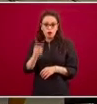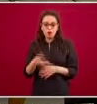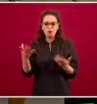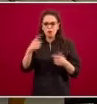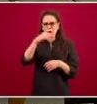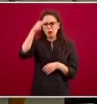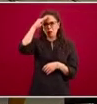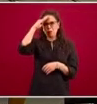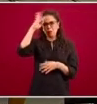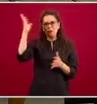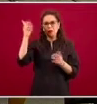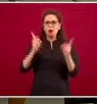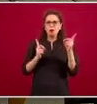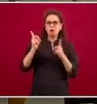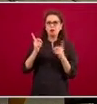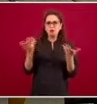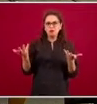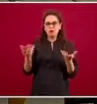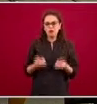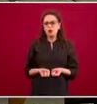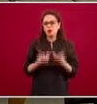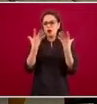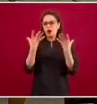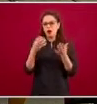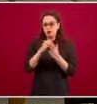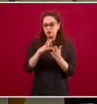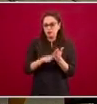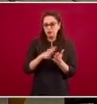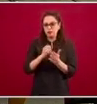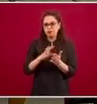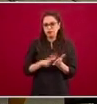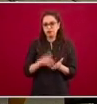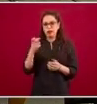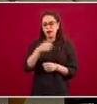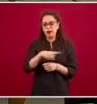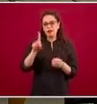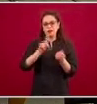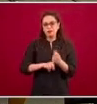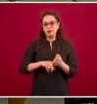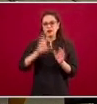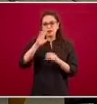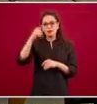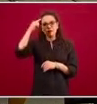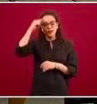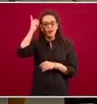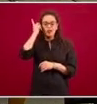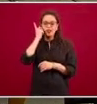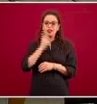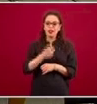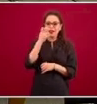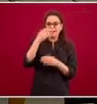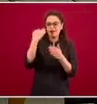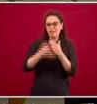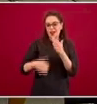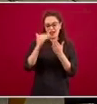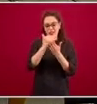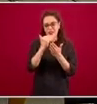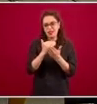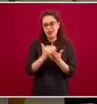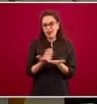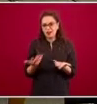think it is important that people have access to this information, because if you're only thinking about the